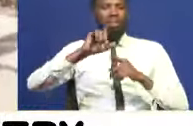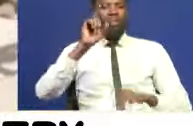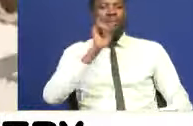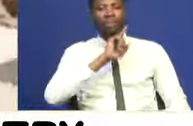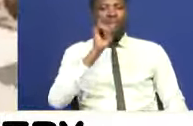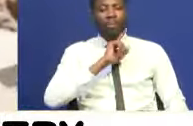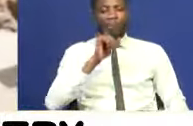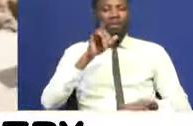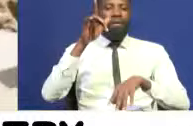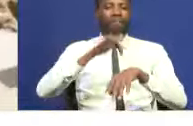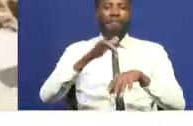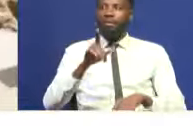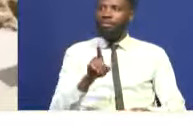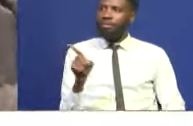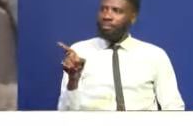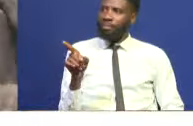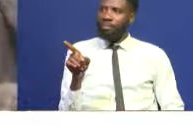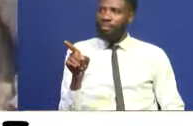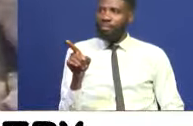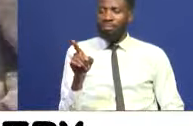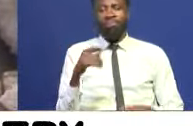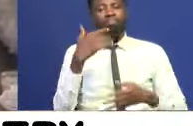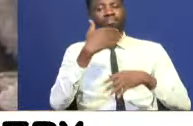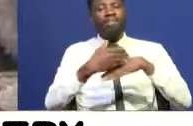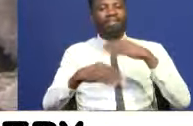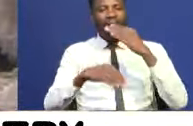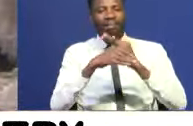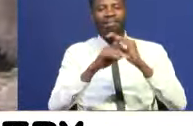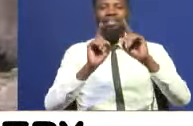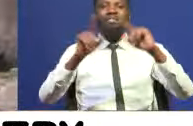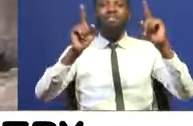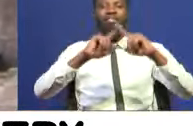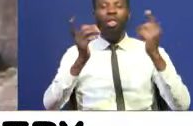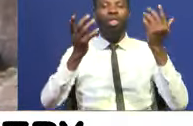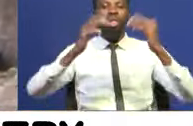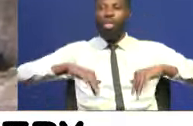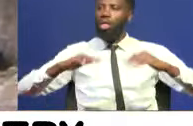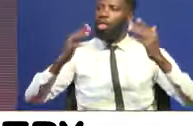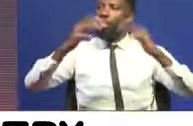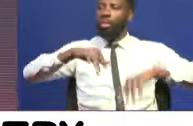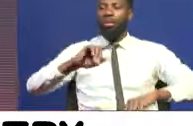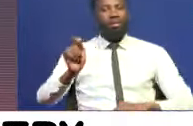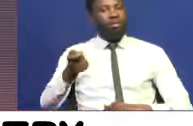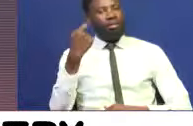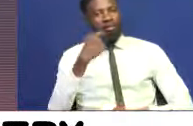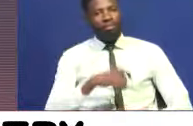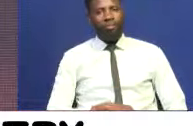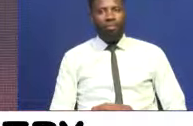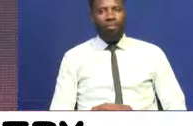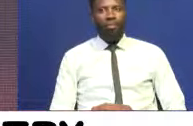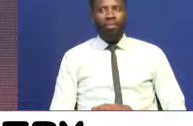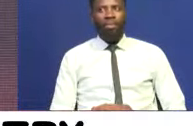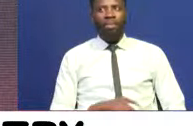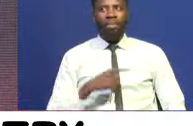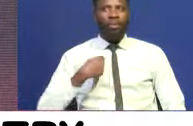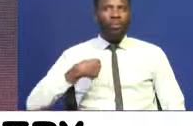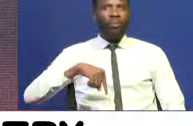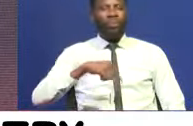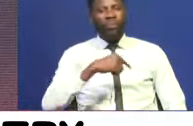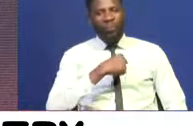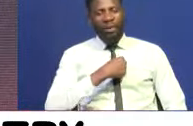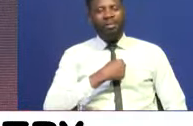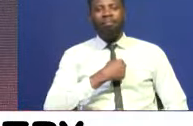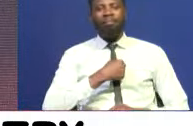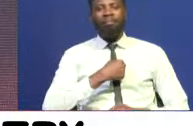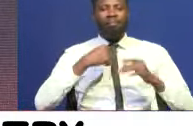is contributing to the alarming rate of building and infrastructure collapses in the country. We have no say in key